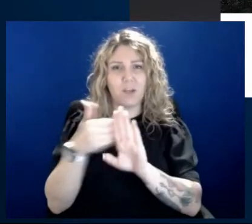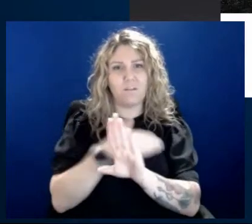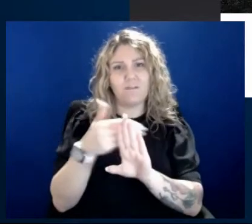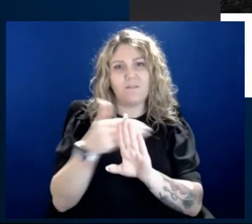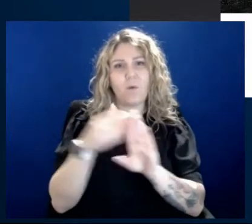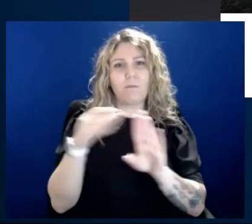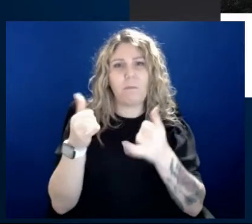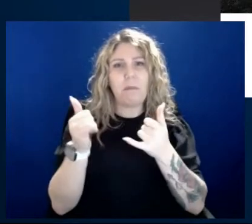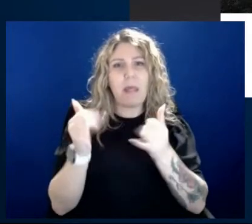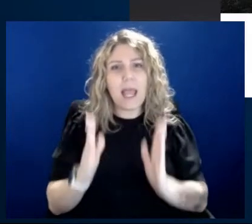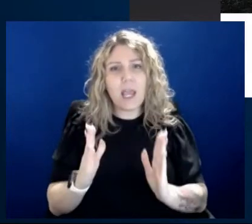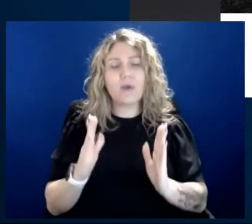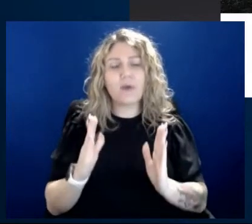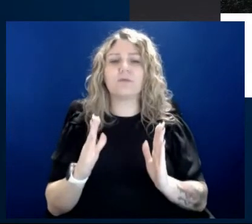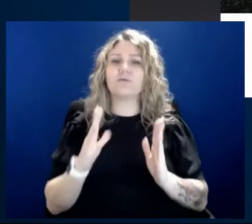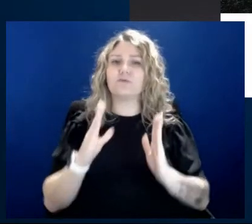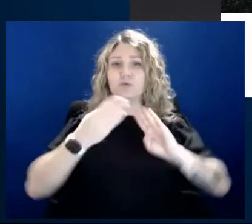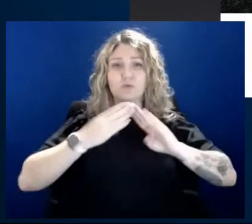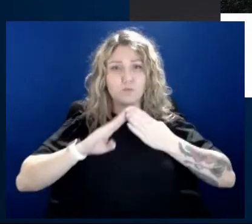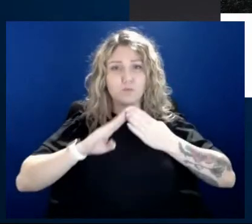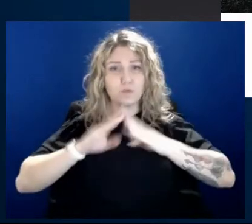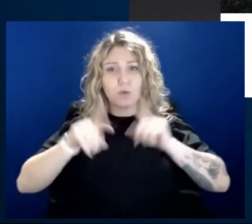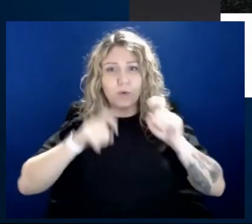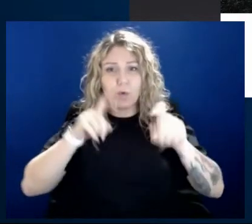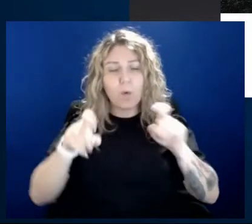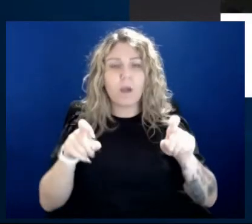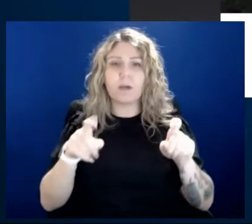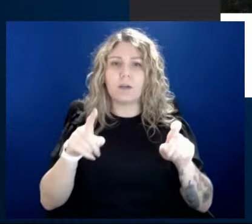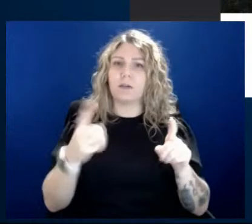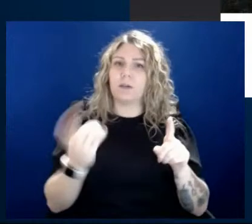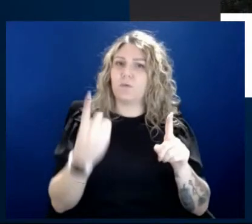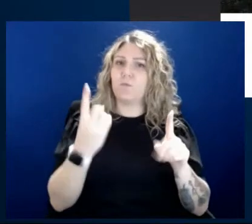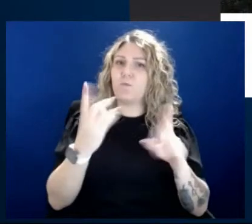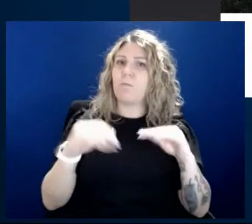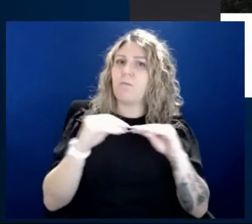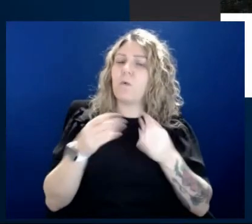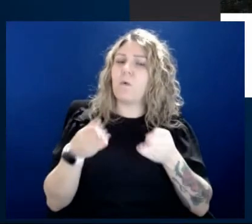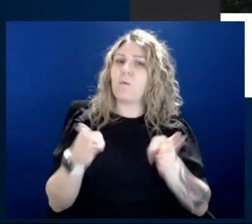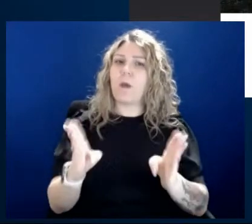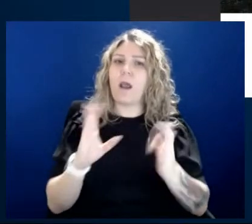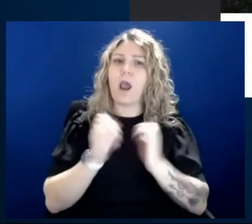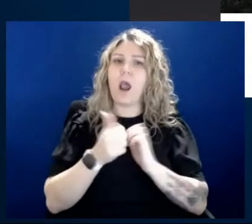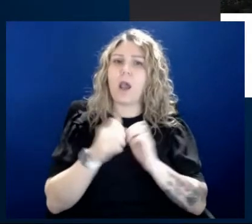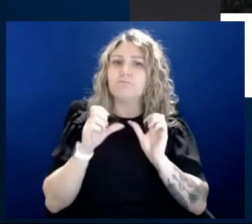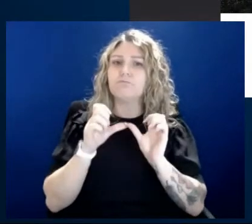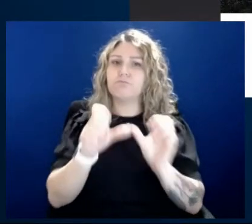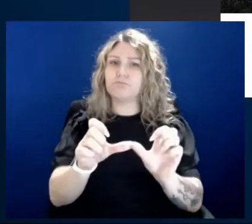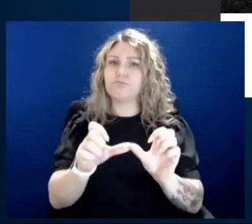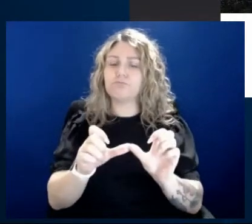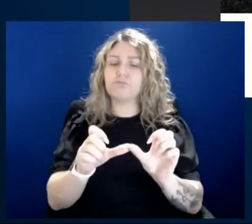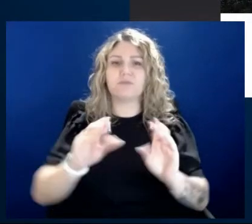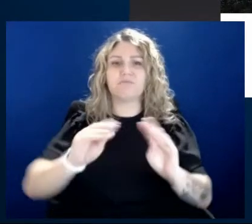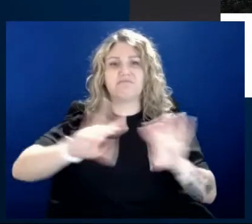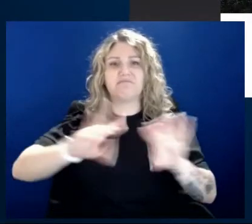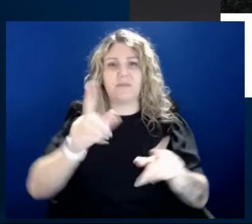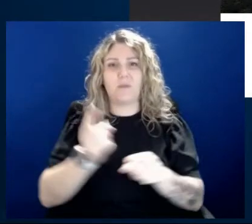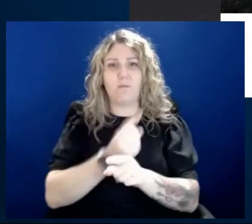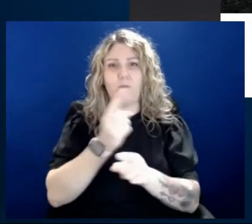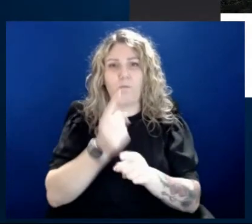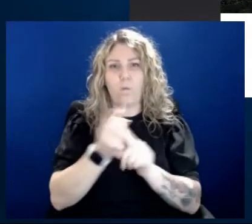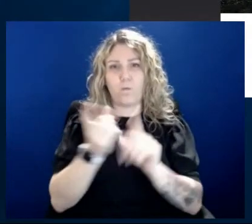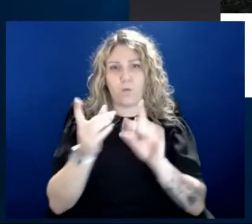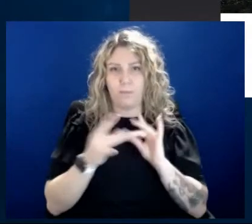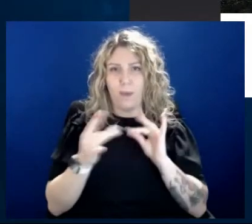some community questions. I think it is one more way that we can continue to get out the accurate message